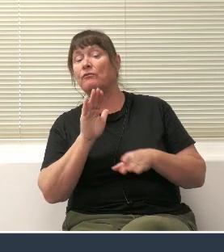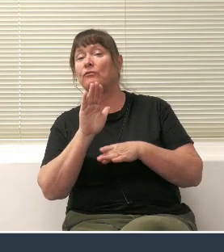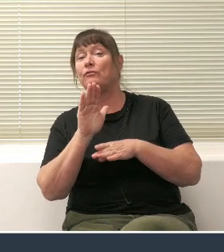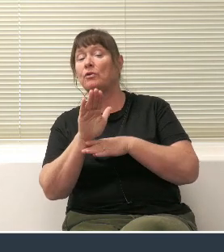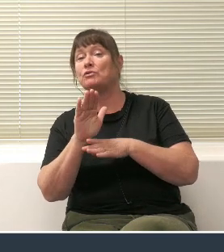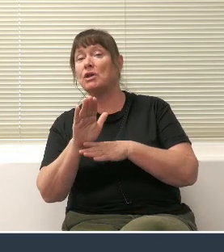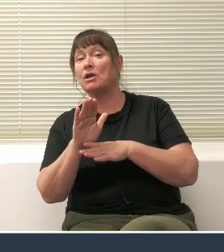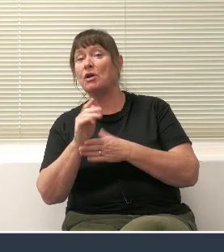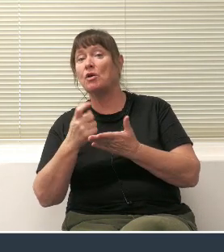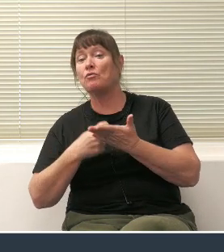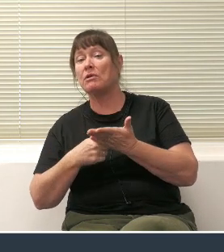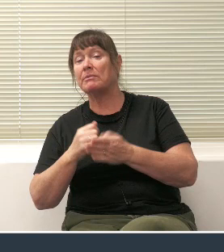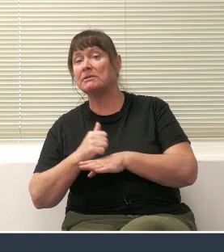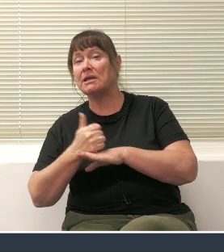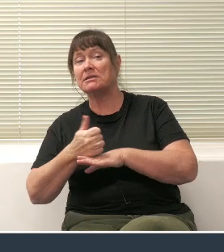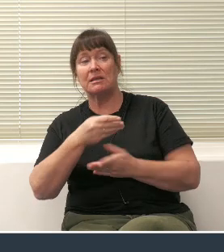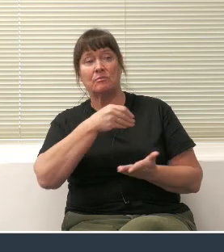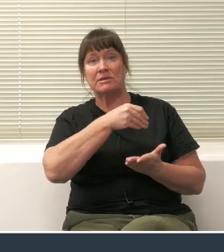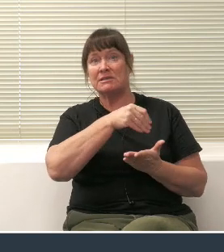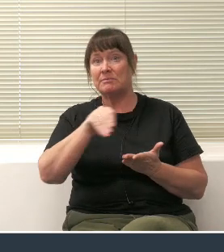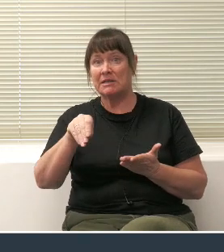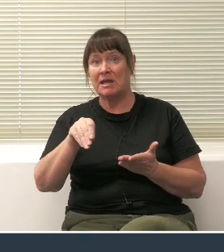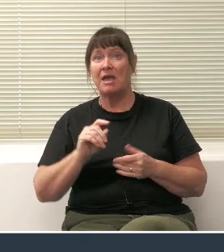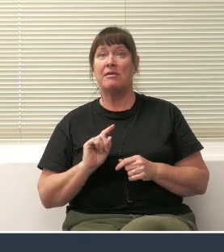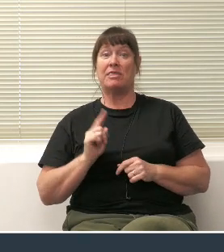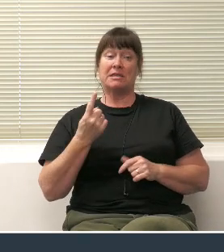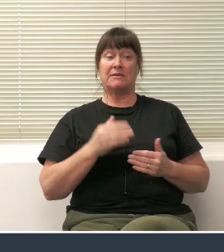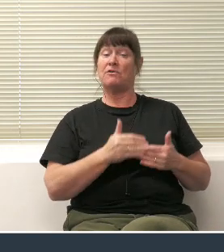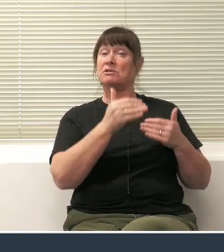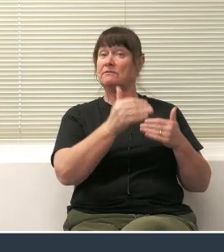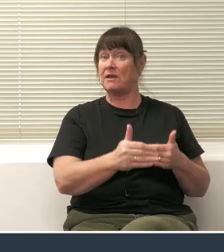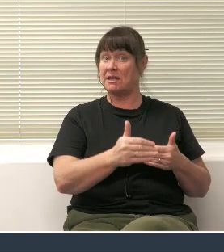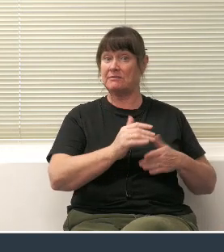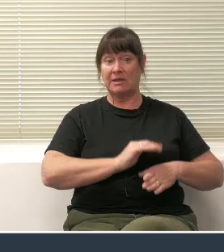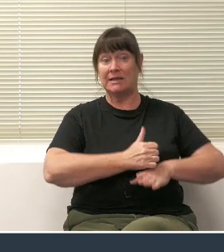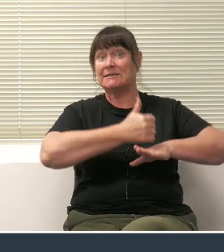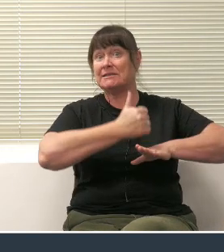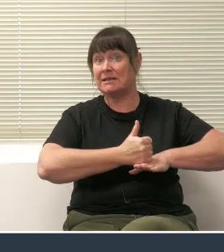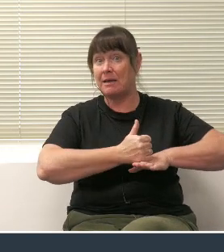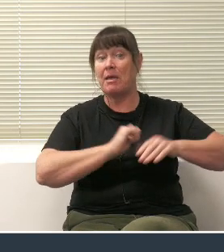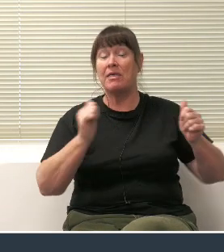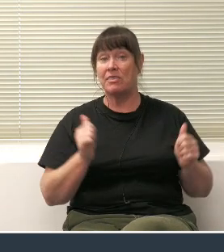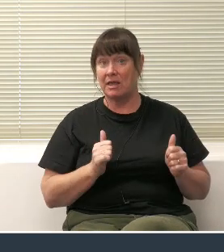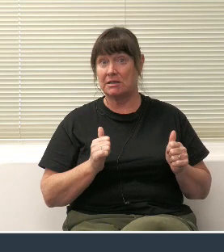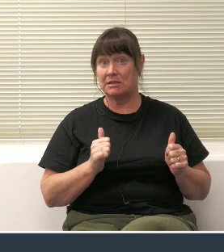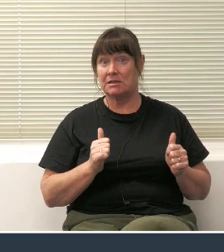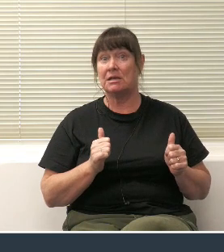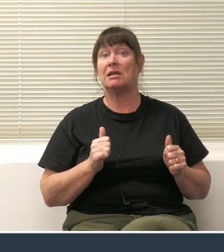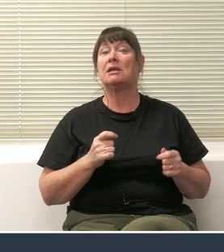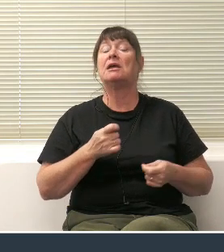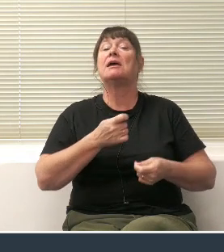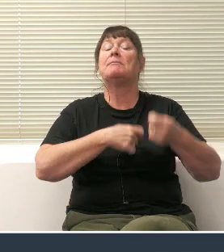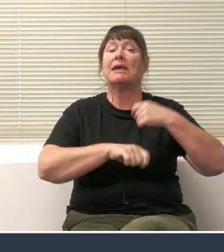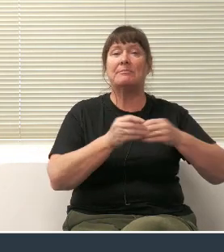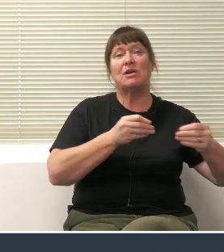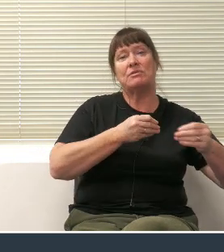recommendation implementation, that this is the first phase of getting it implemented, and then it becomes a